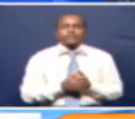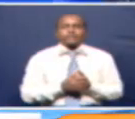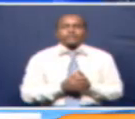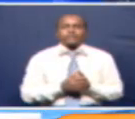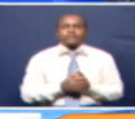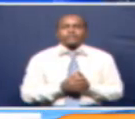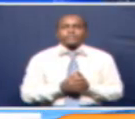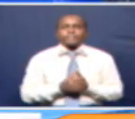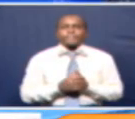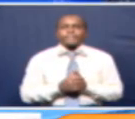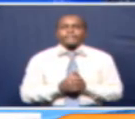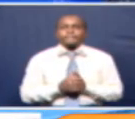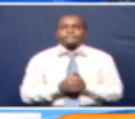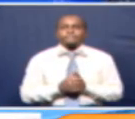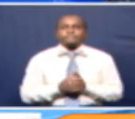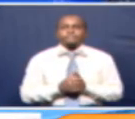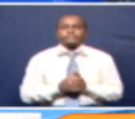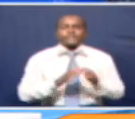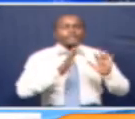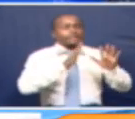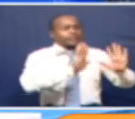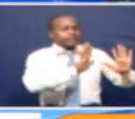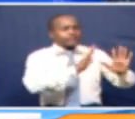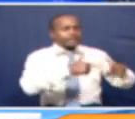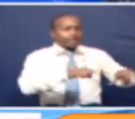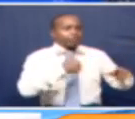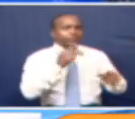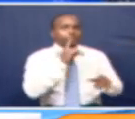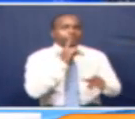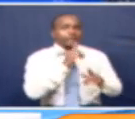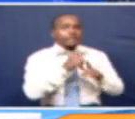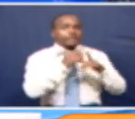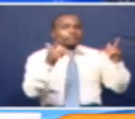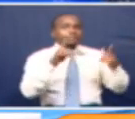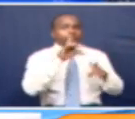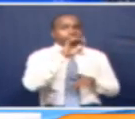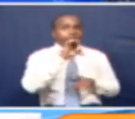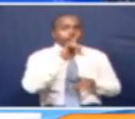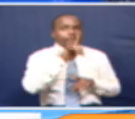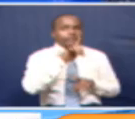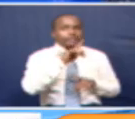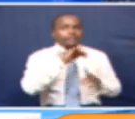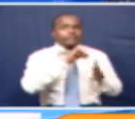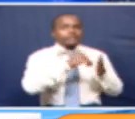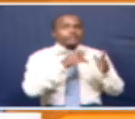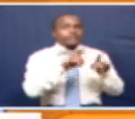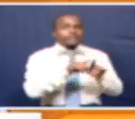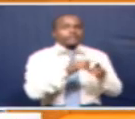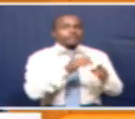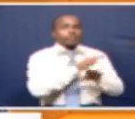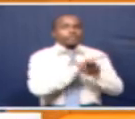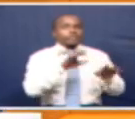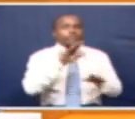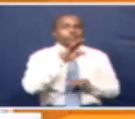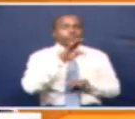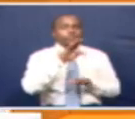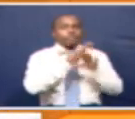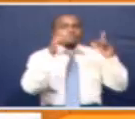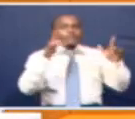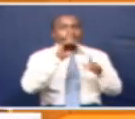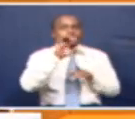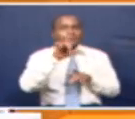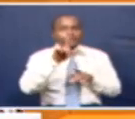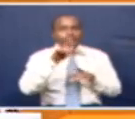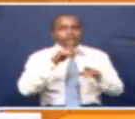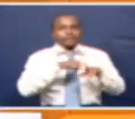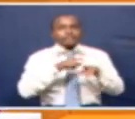are now, please okay. allow me to say this. The big deal was, just as there was no big deal when Uhuru and Ruto